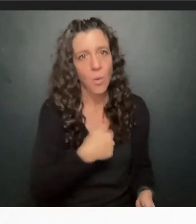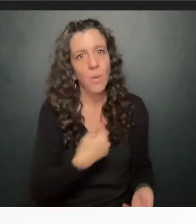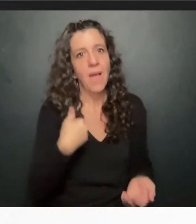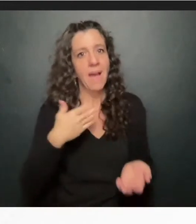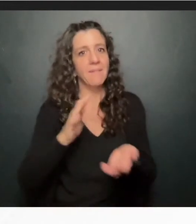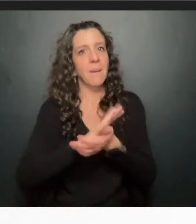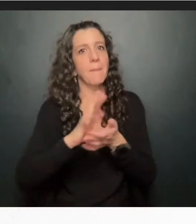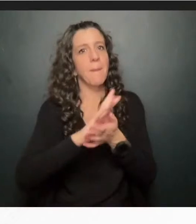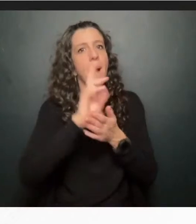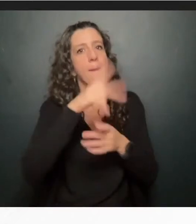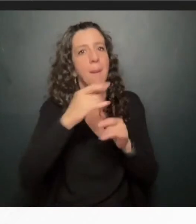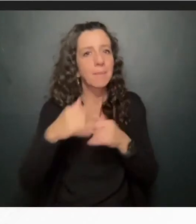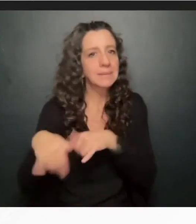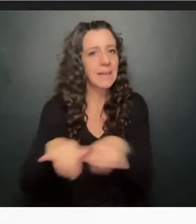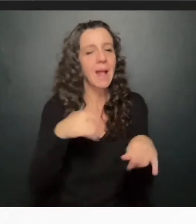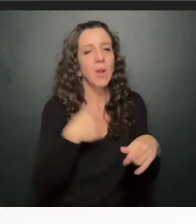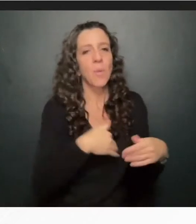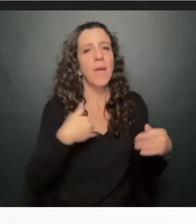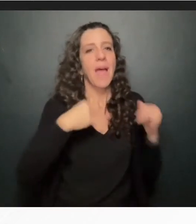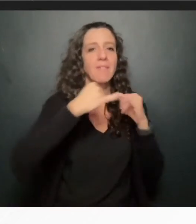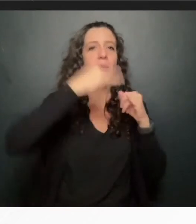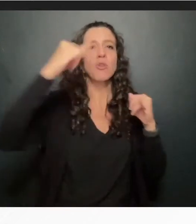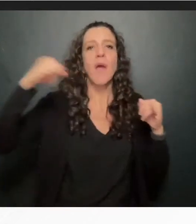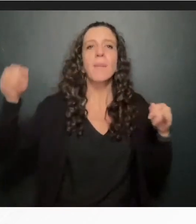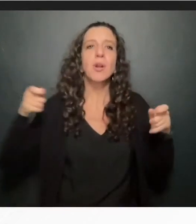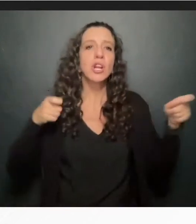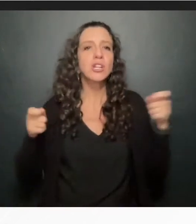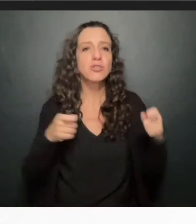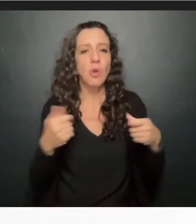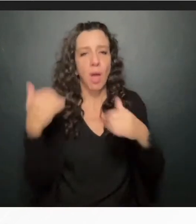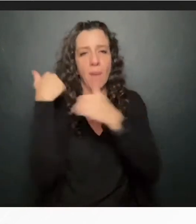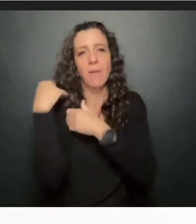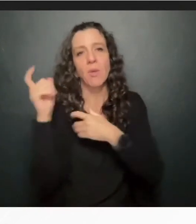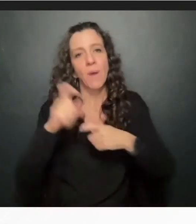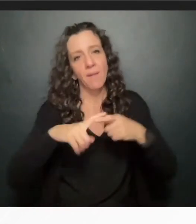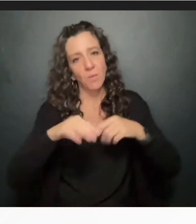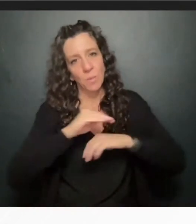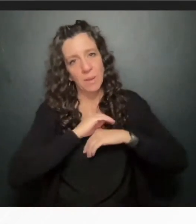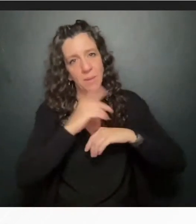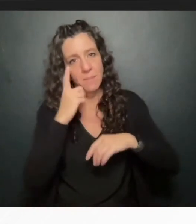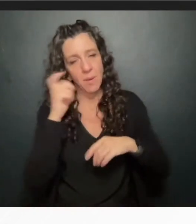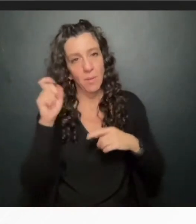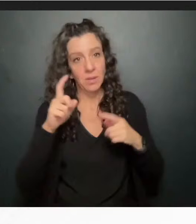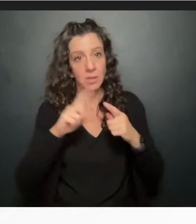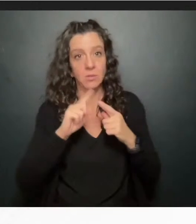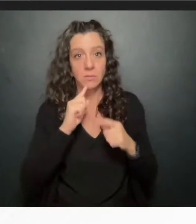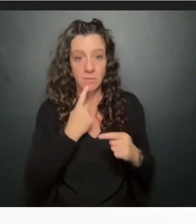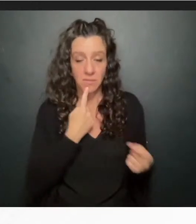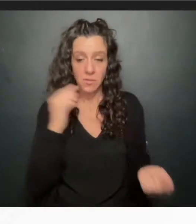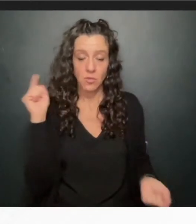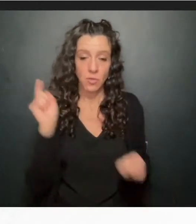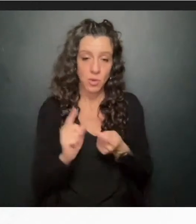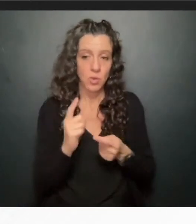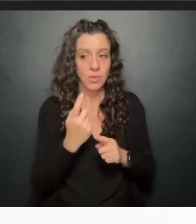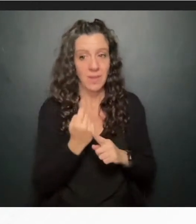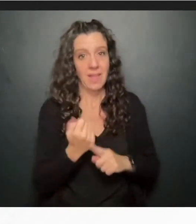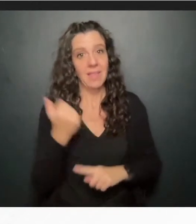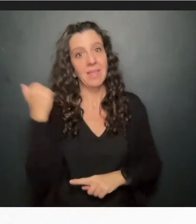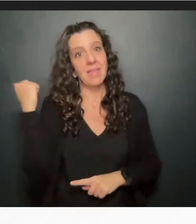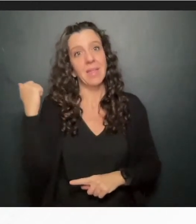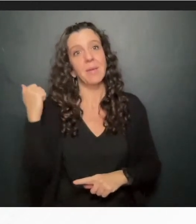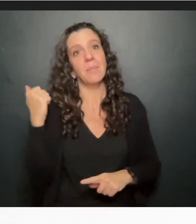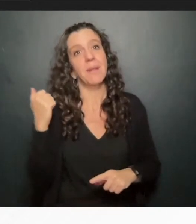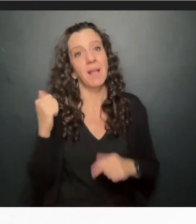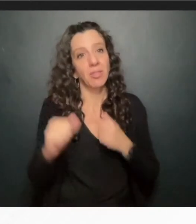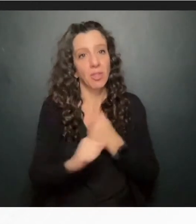standards, we have perimeter control obligations need to be met because we need to significantly reduce and eliminate the threat for a fire to move